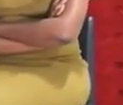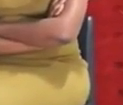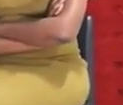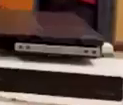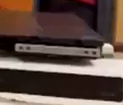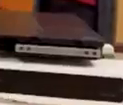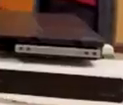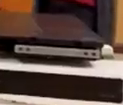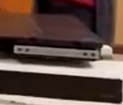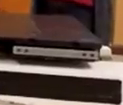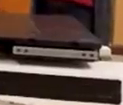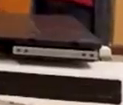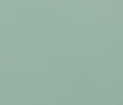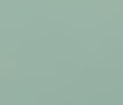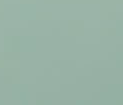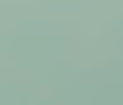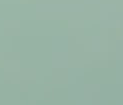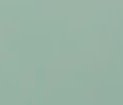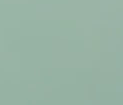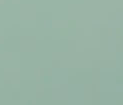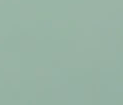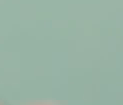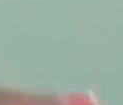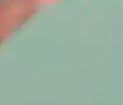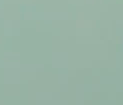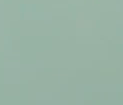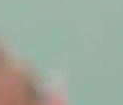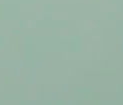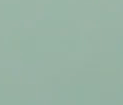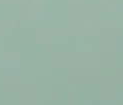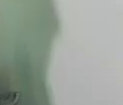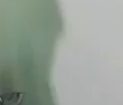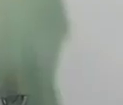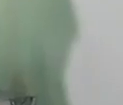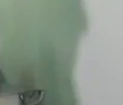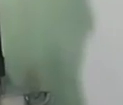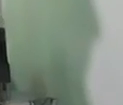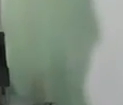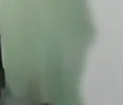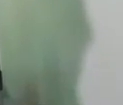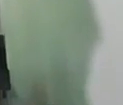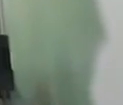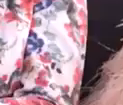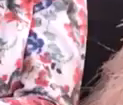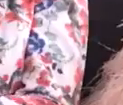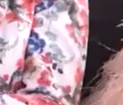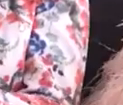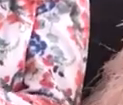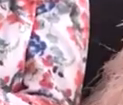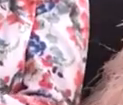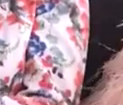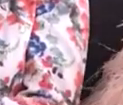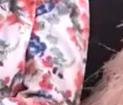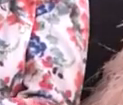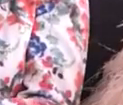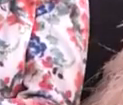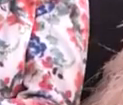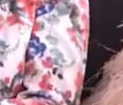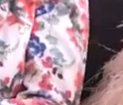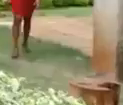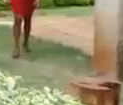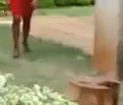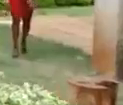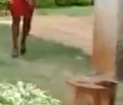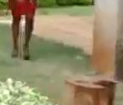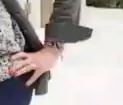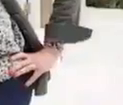money. How resilient. I said I did not die. How willed they are. I had never heard of this model of business